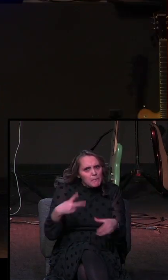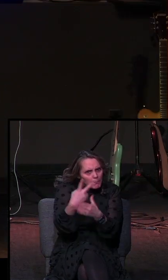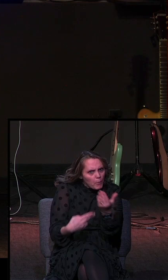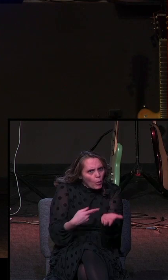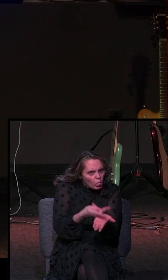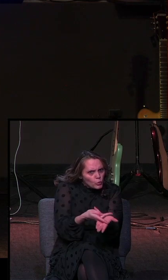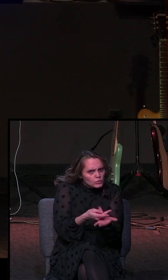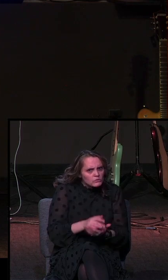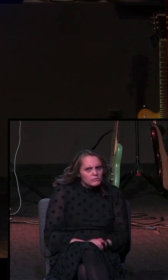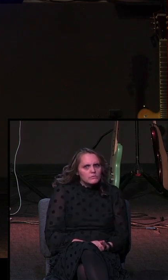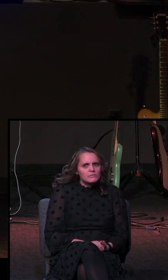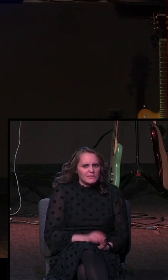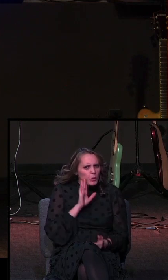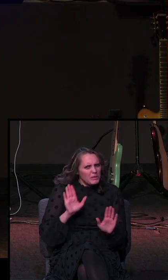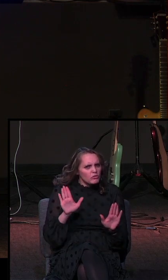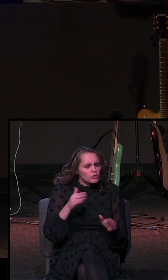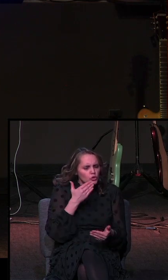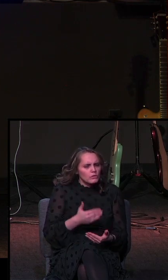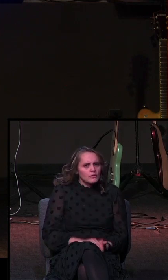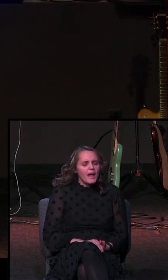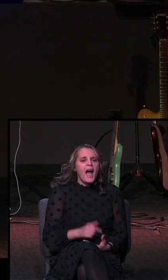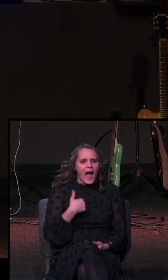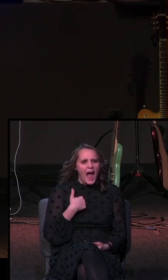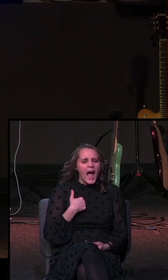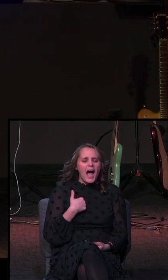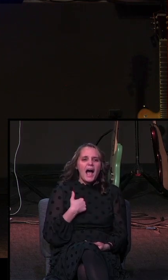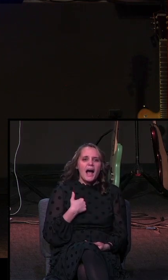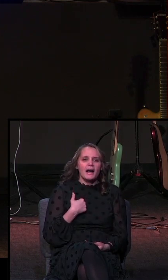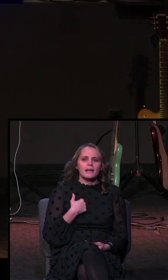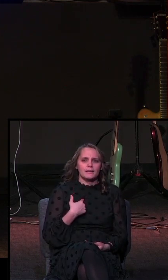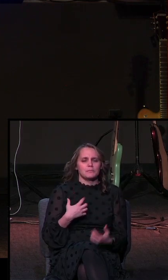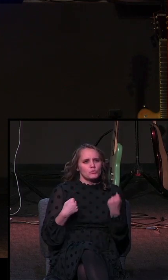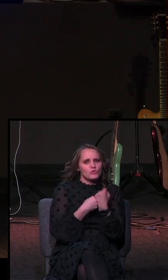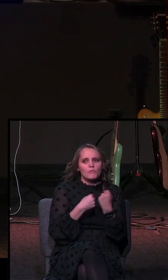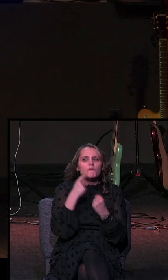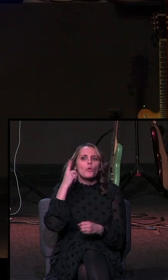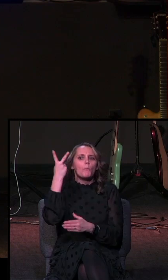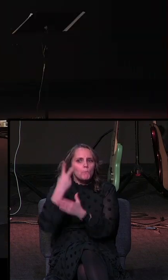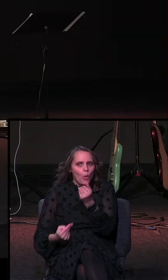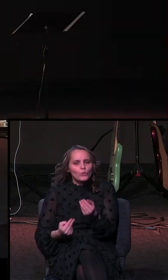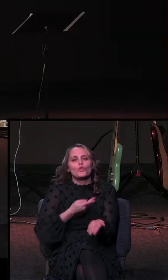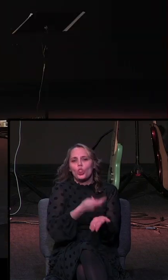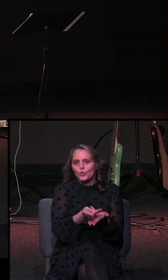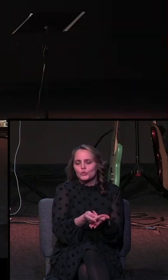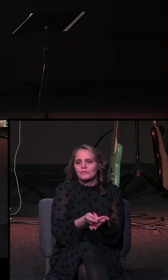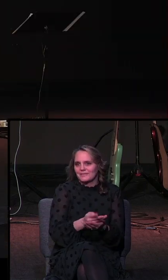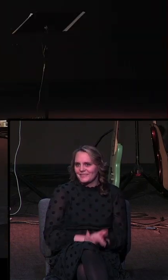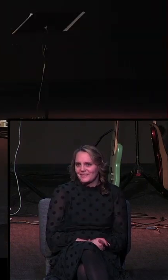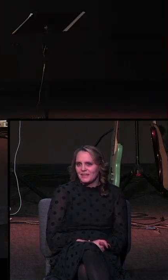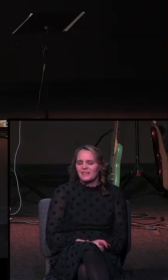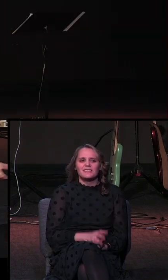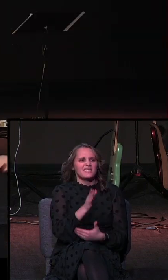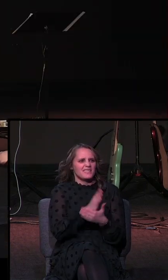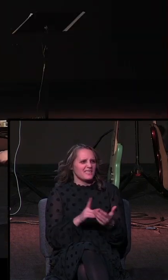I mean, that is exactly how I feel. I'm rooting for both teams to lose somehow in this Super Bowl. I don't know about the rest of you. Some